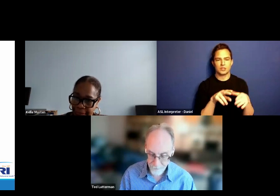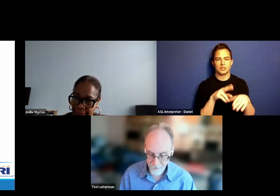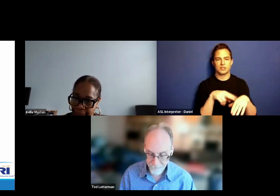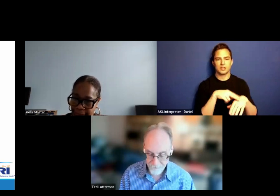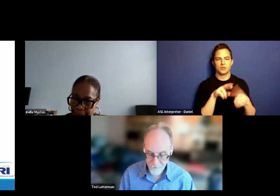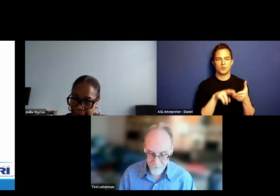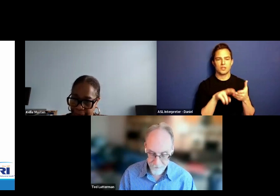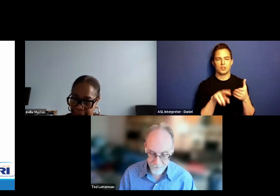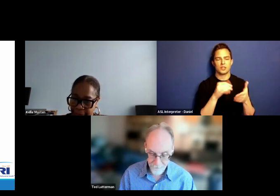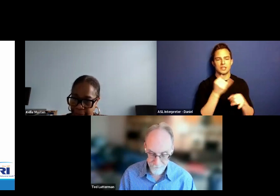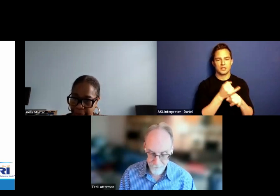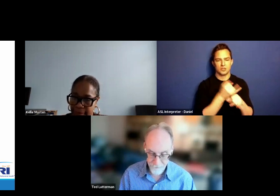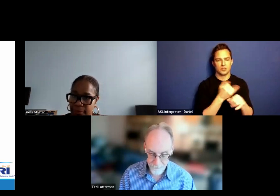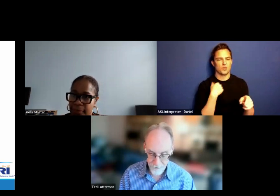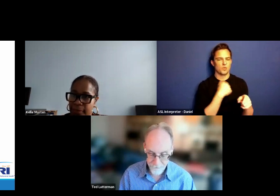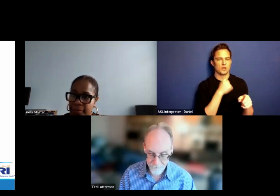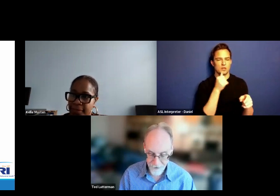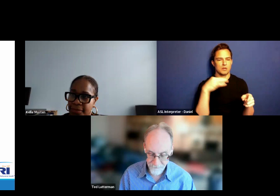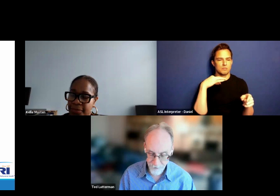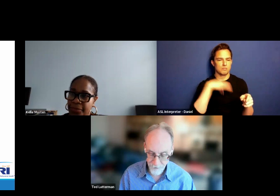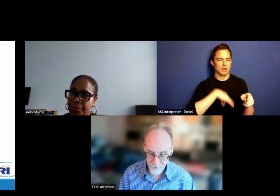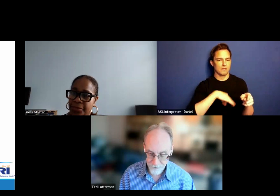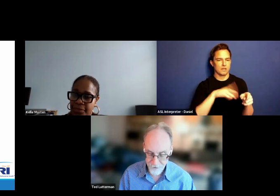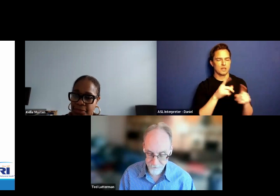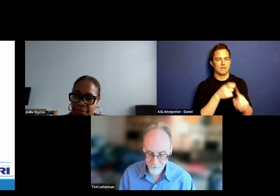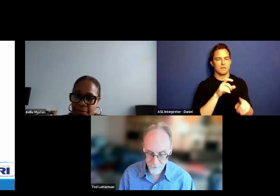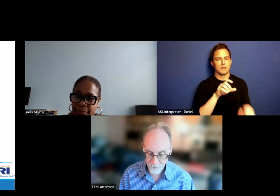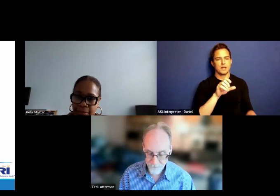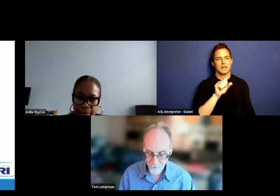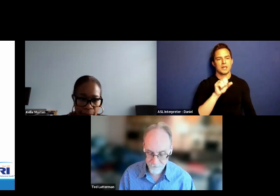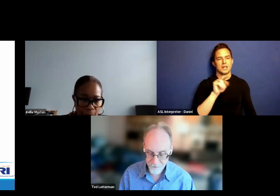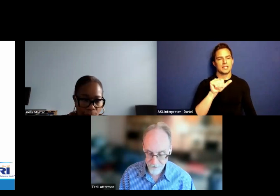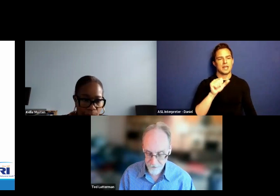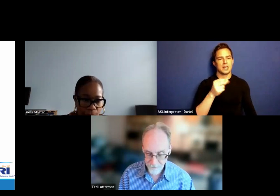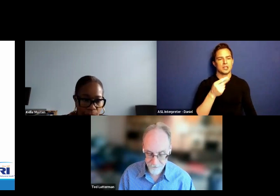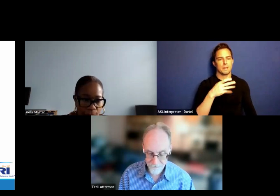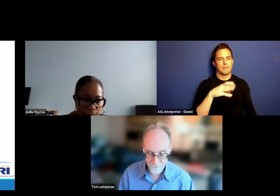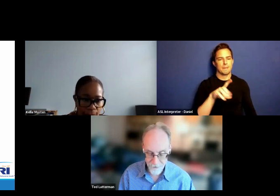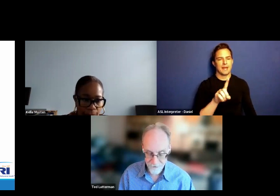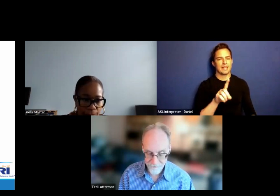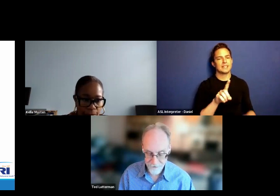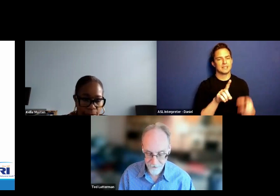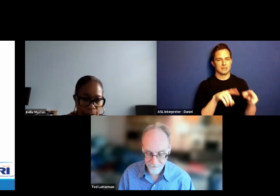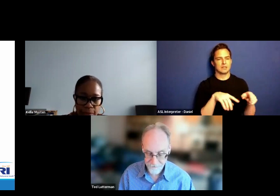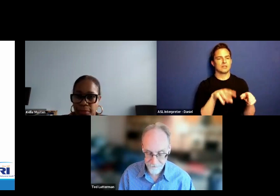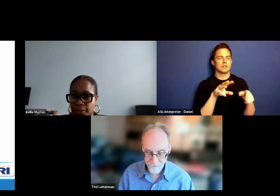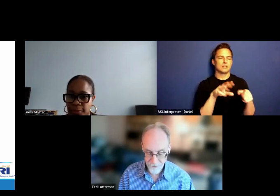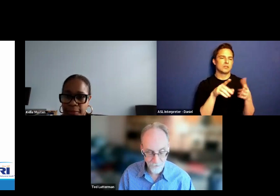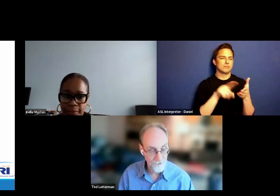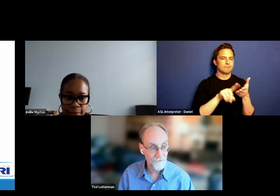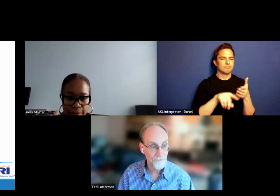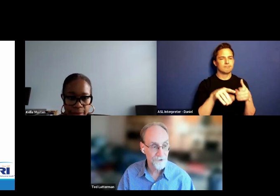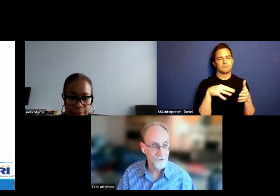a nonprofit that was spun off from NASMHPD over 30 years ago to focus on data collection, policy analysis,